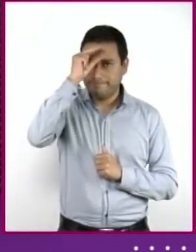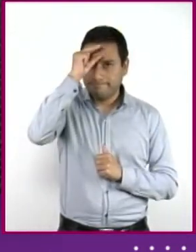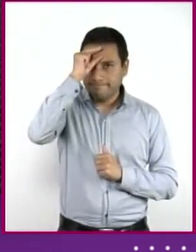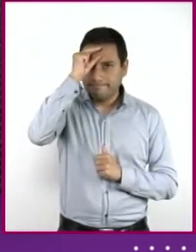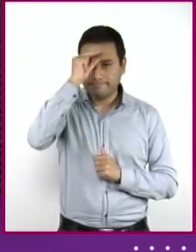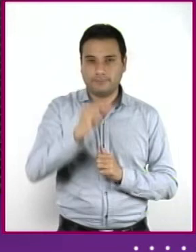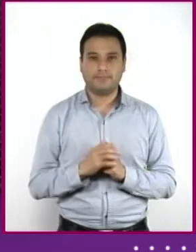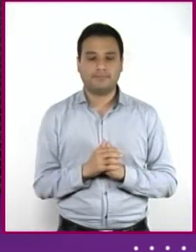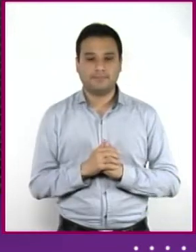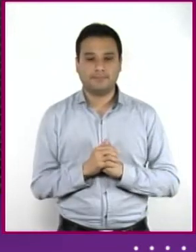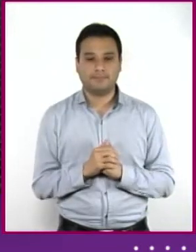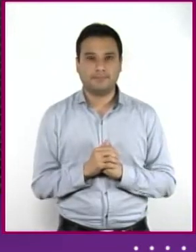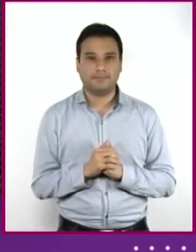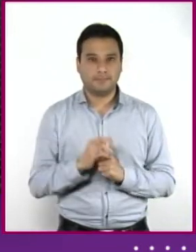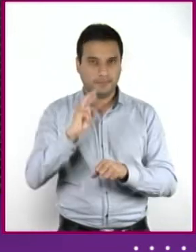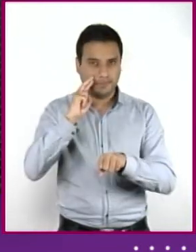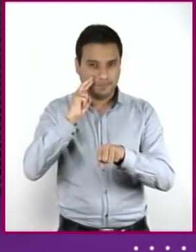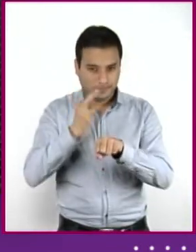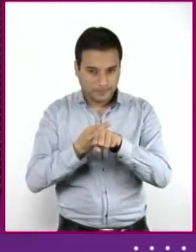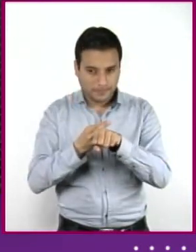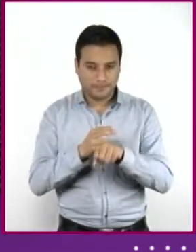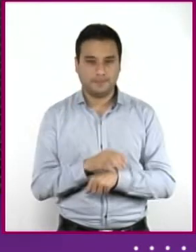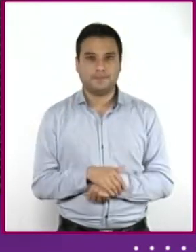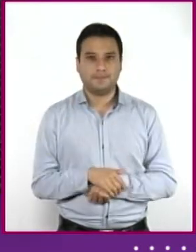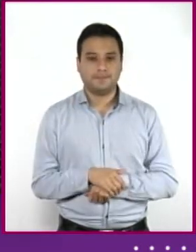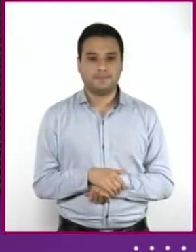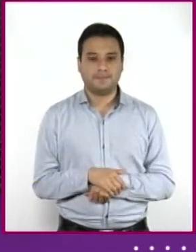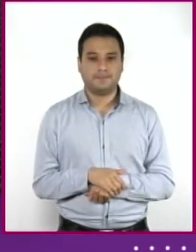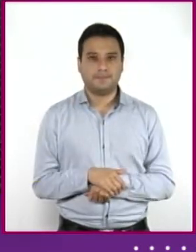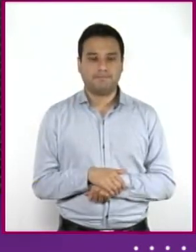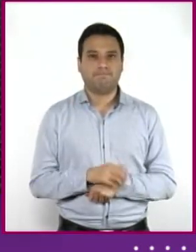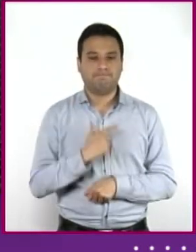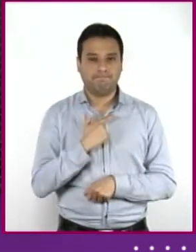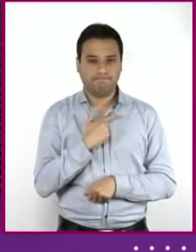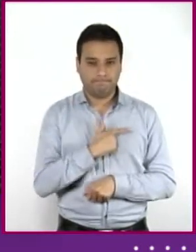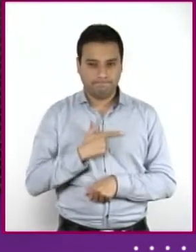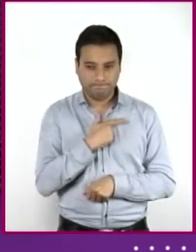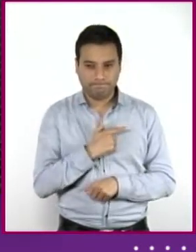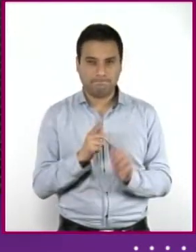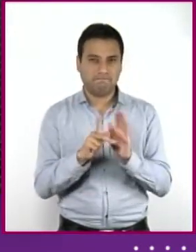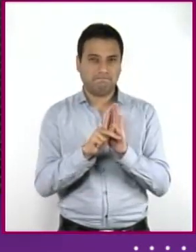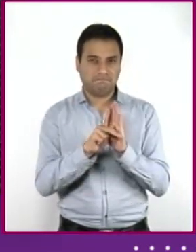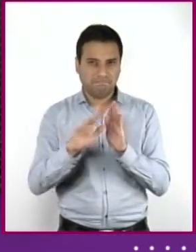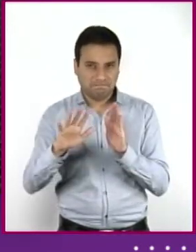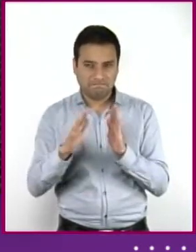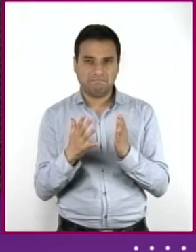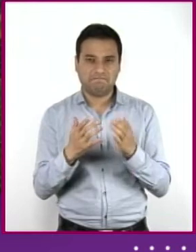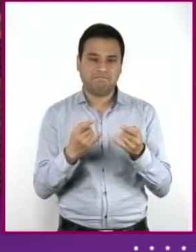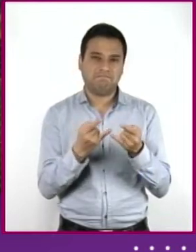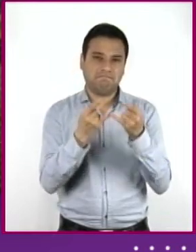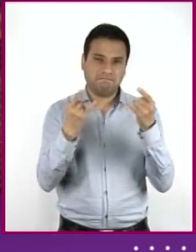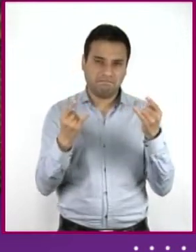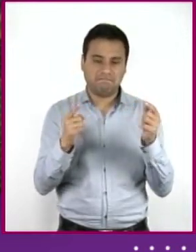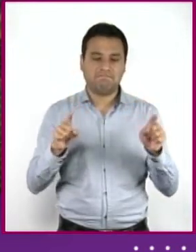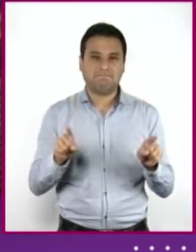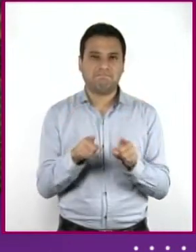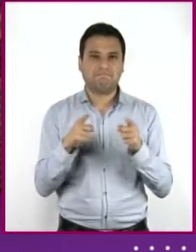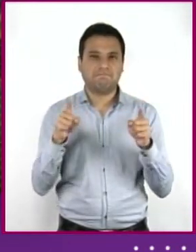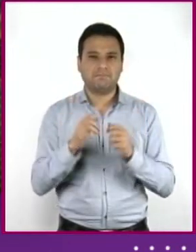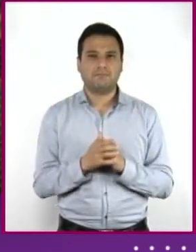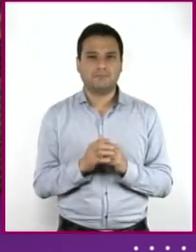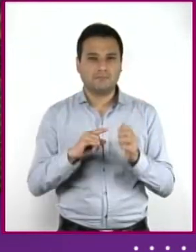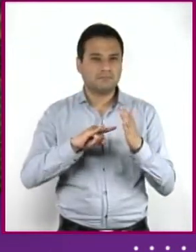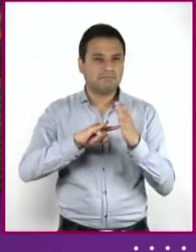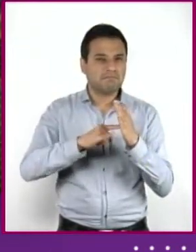Intelligent. Mm-hmm. Responsible. Mm-hmm. Must like journalism, music, and history. What is the time